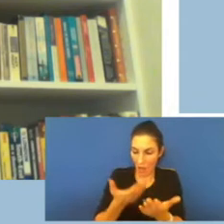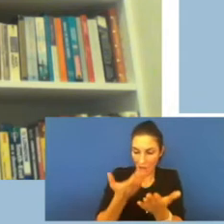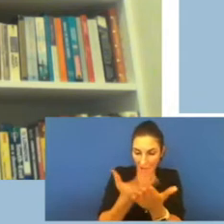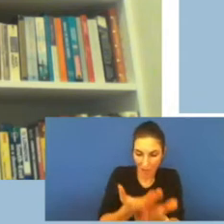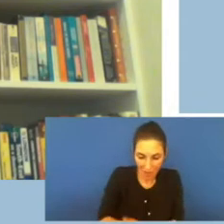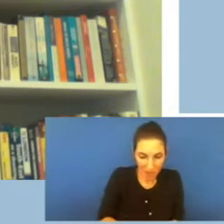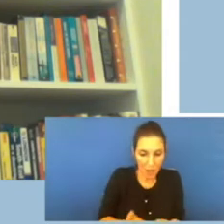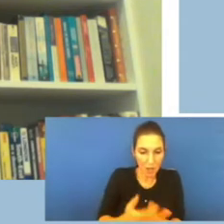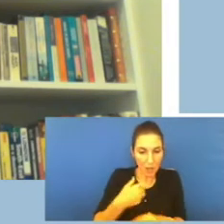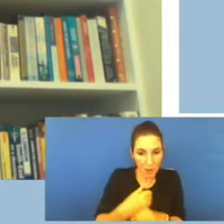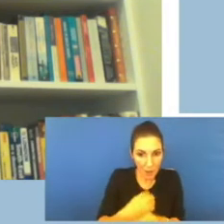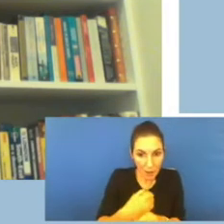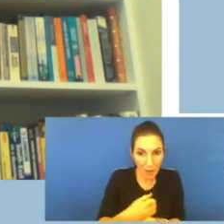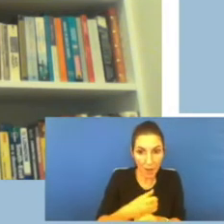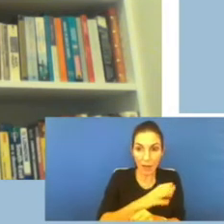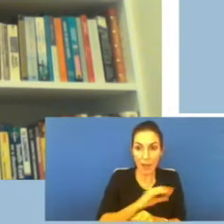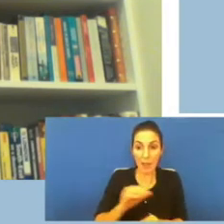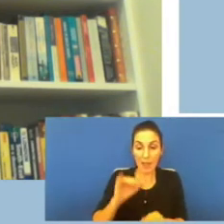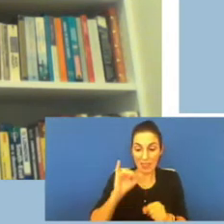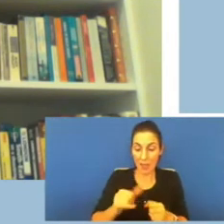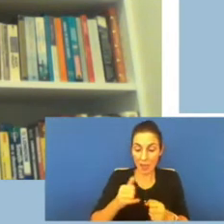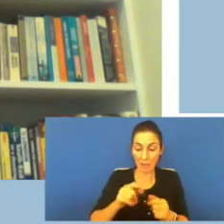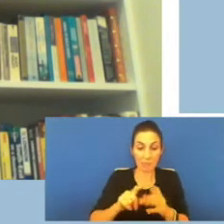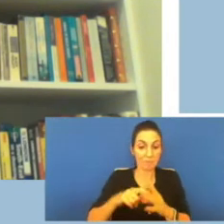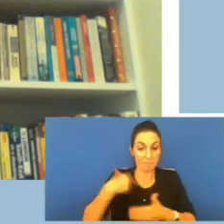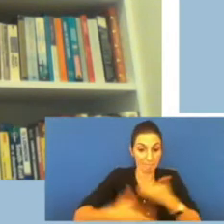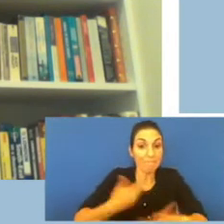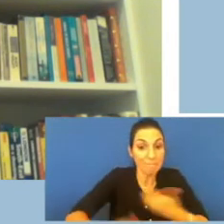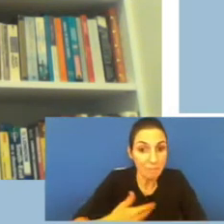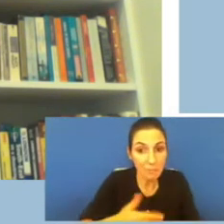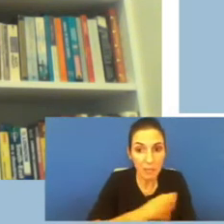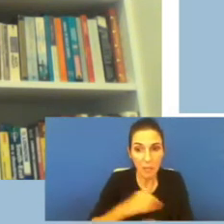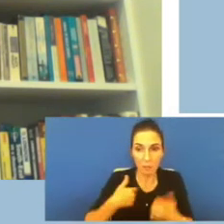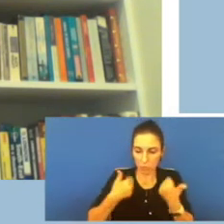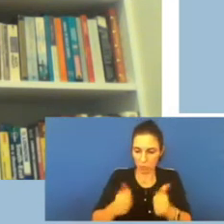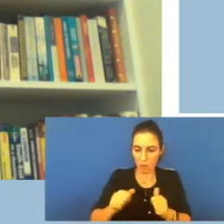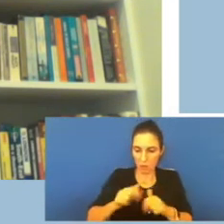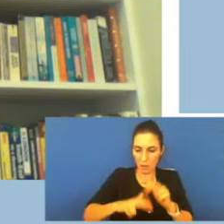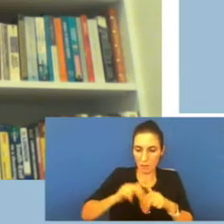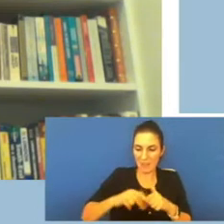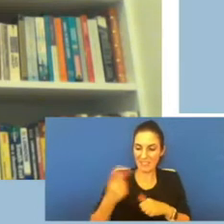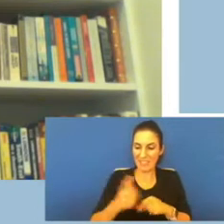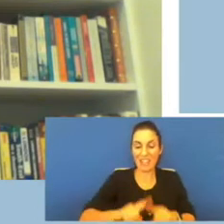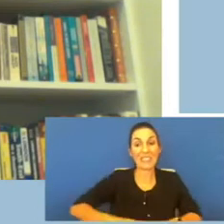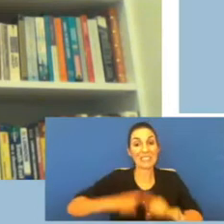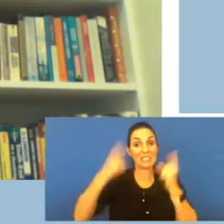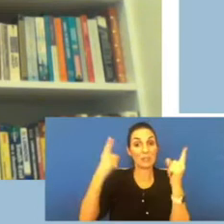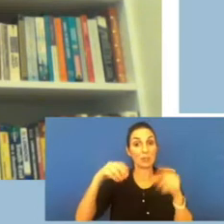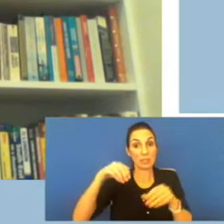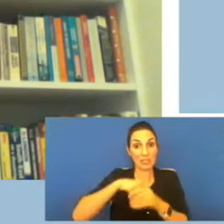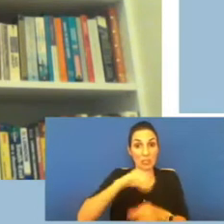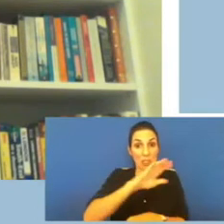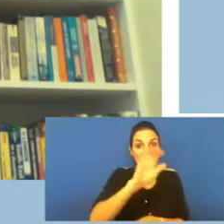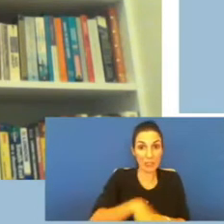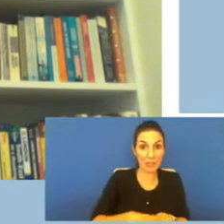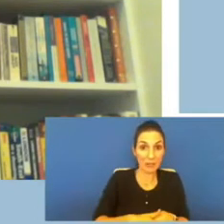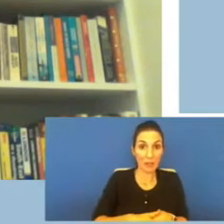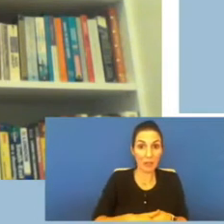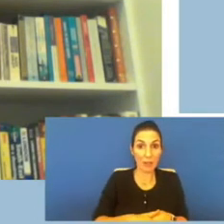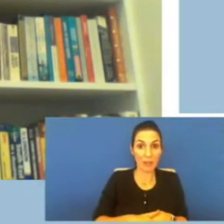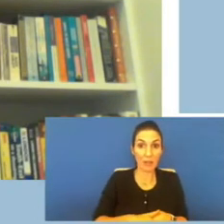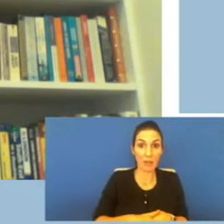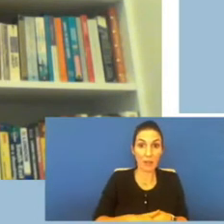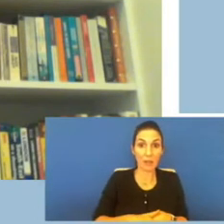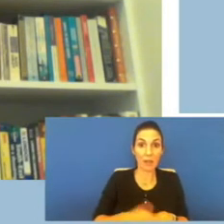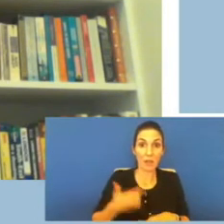that keeps that going. And in trying to build something different at Chicago Beyond, knew we kind of had to get